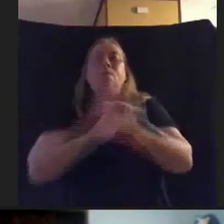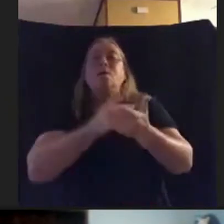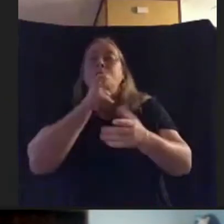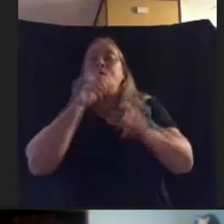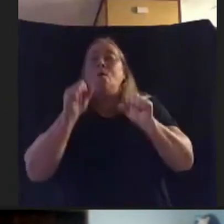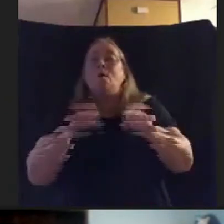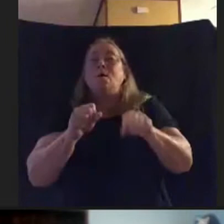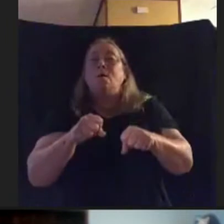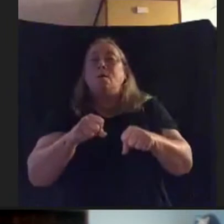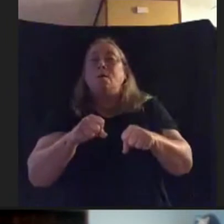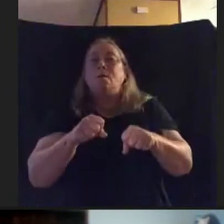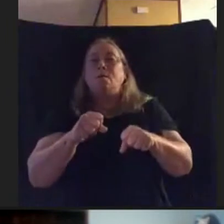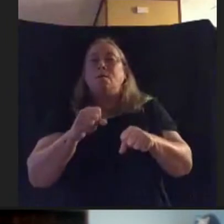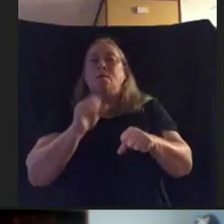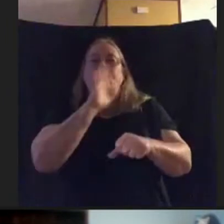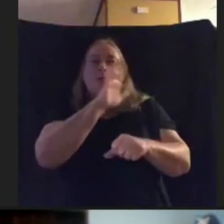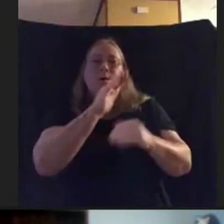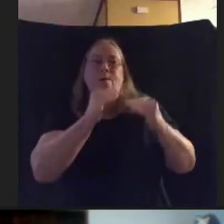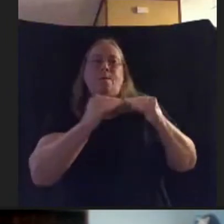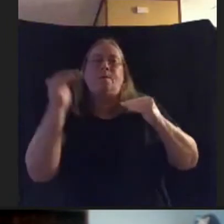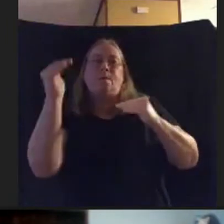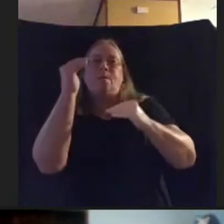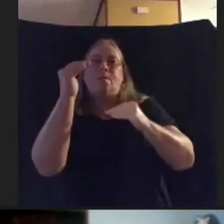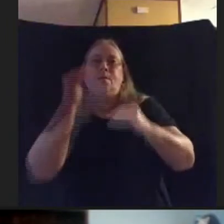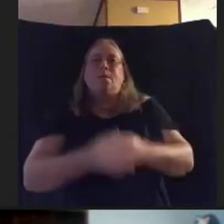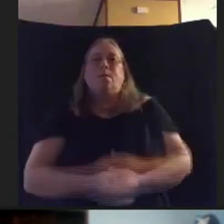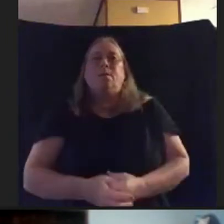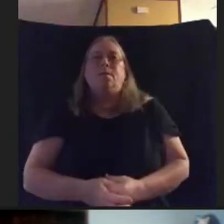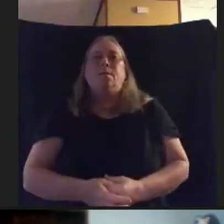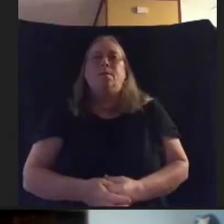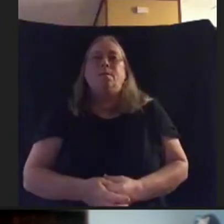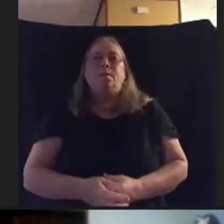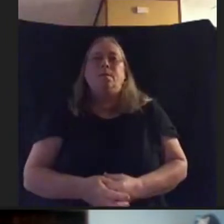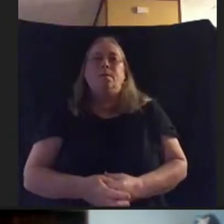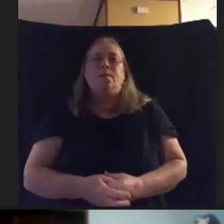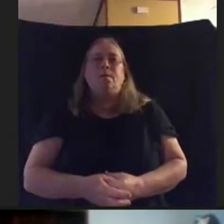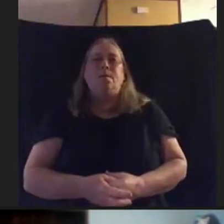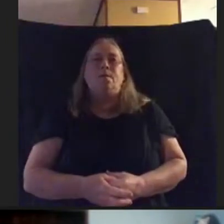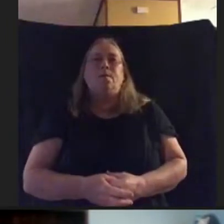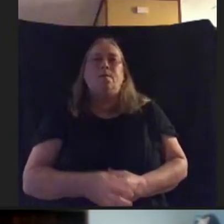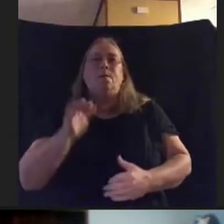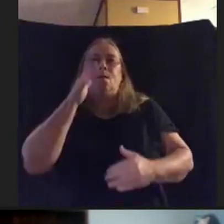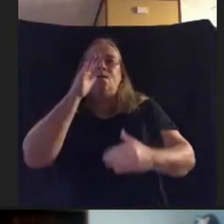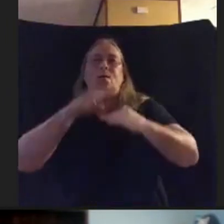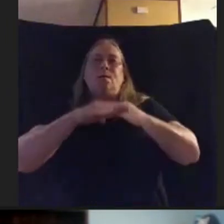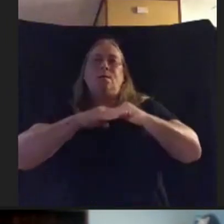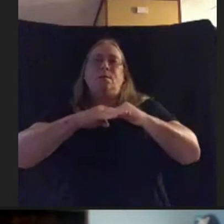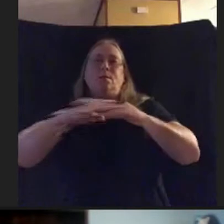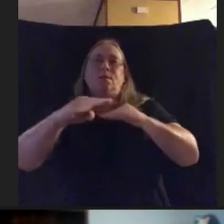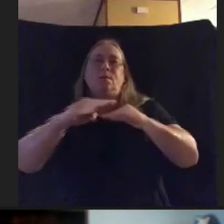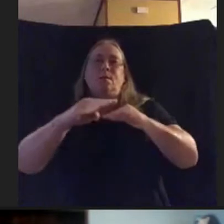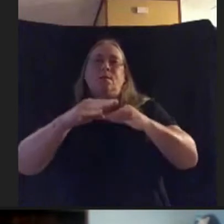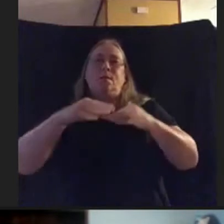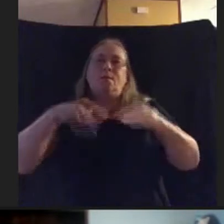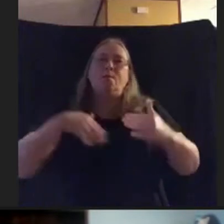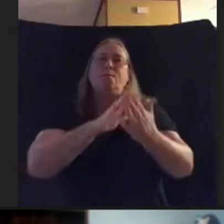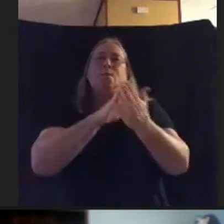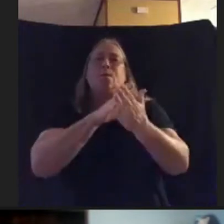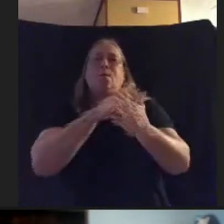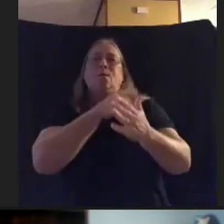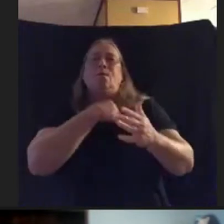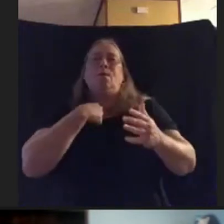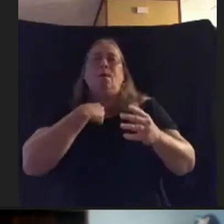within their ranks. It's going to be a steady approach to try to make sure we reach folks